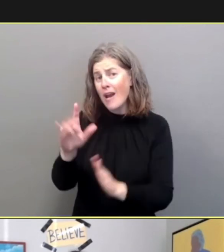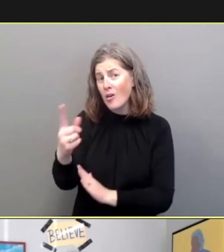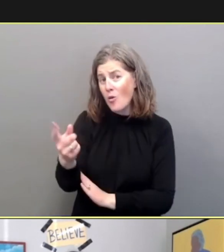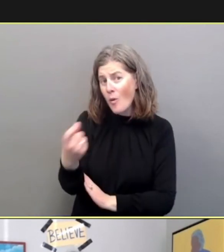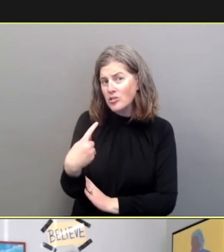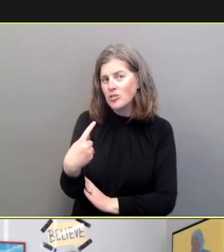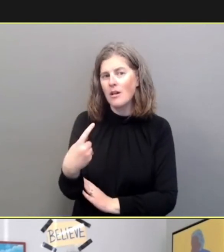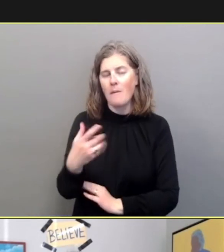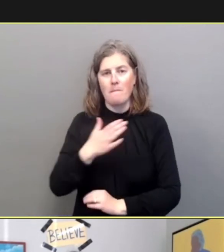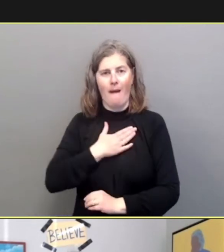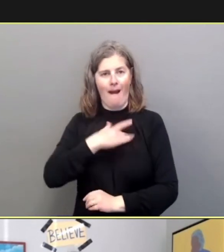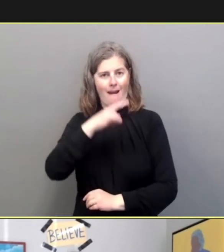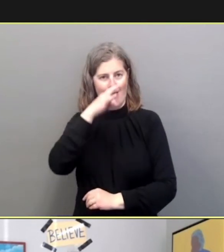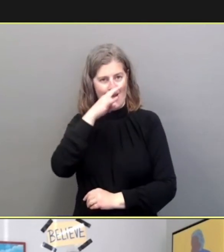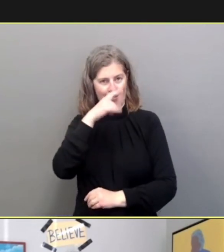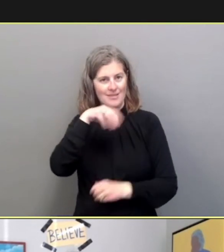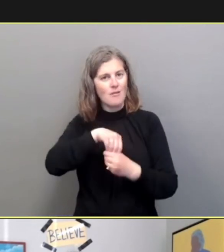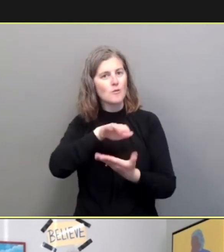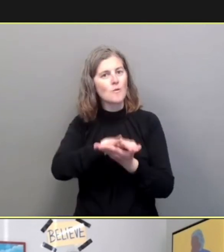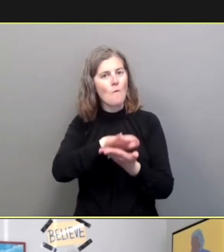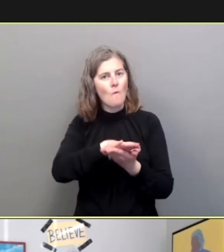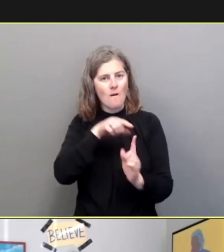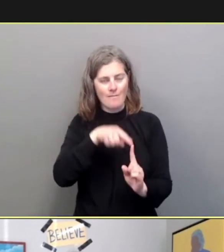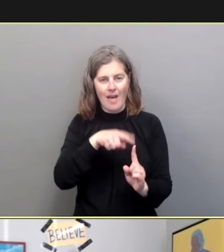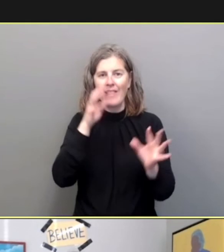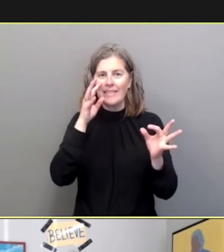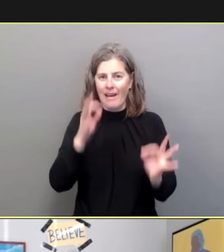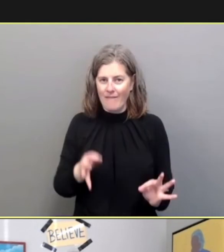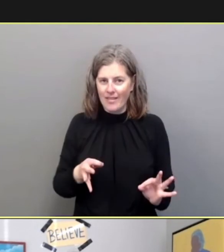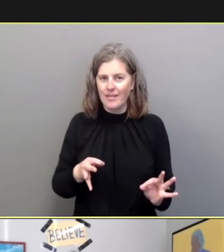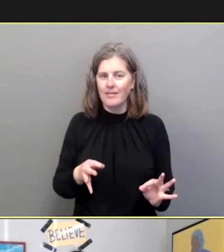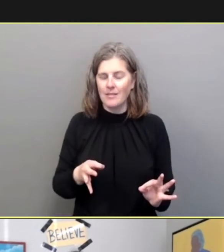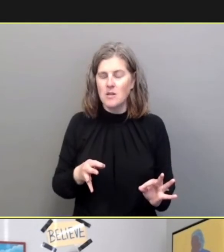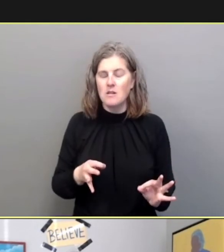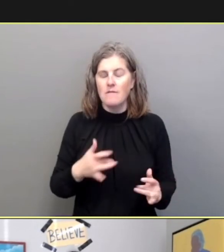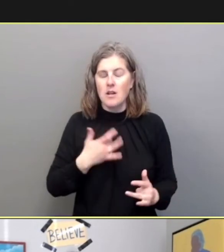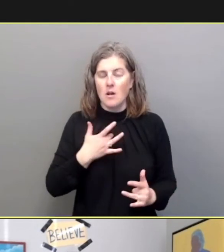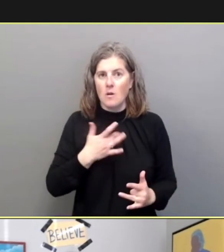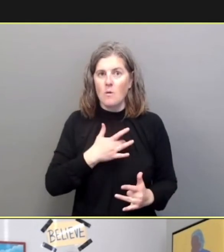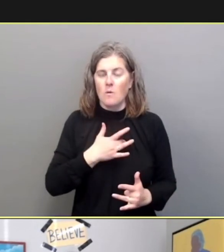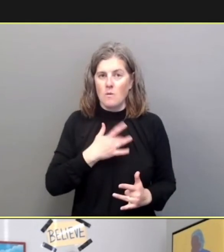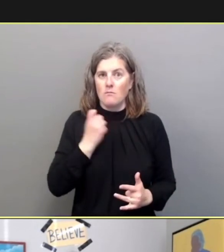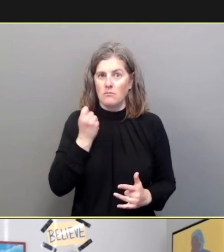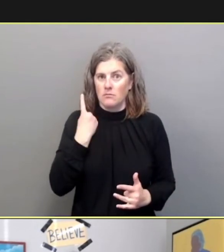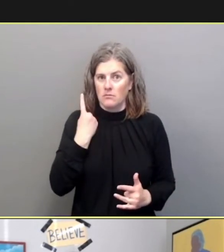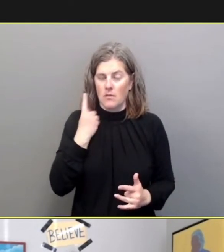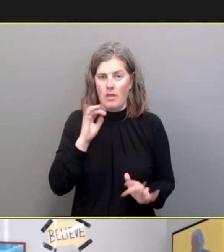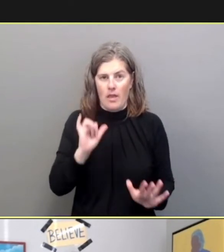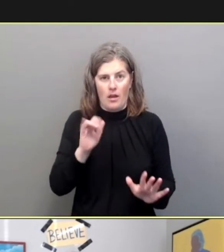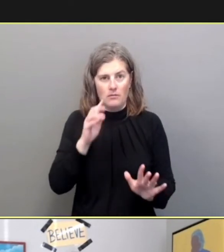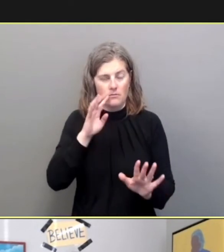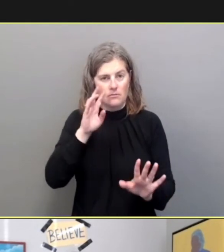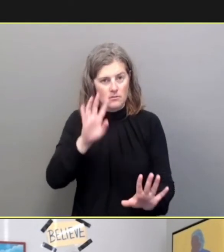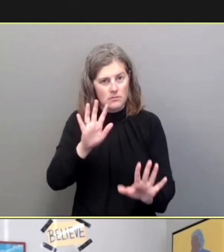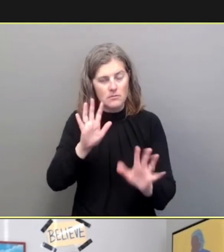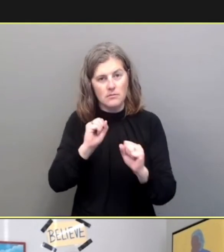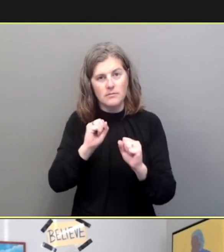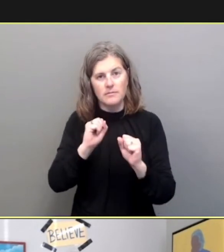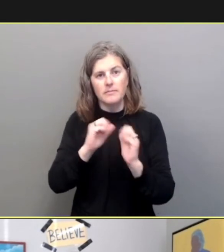have school age children that definitely resonates with me. And I think,